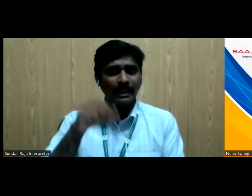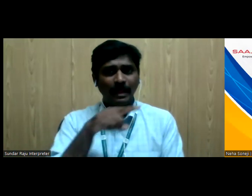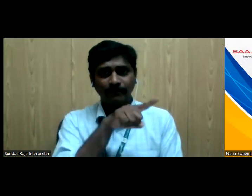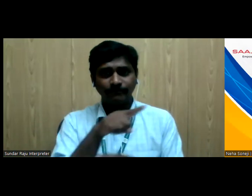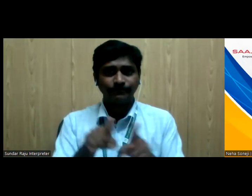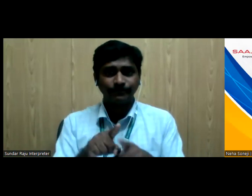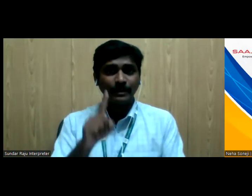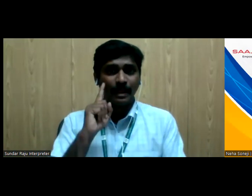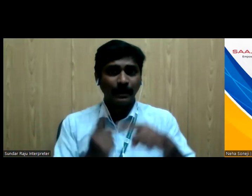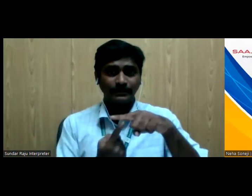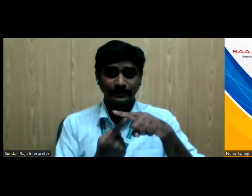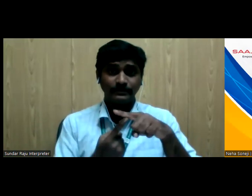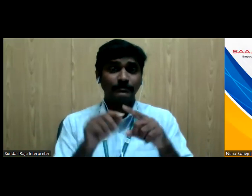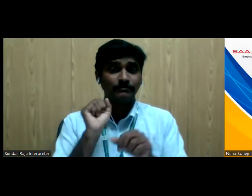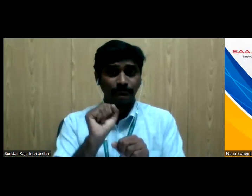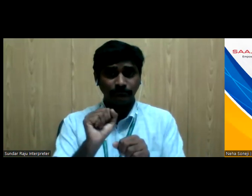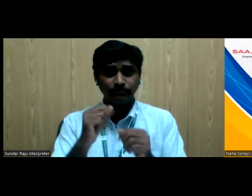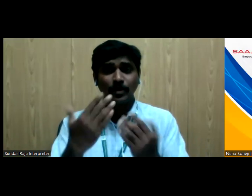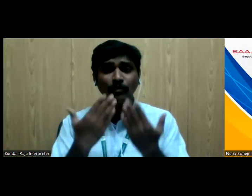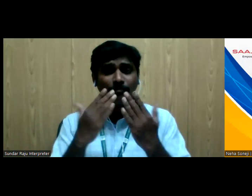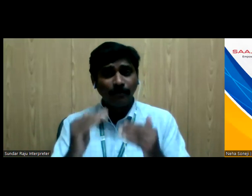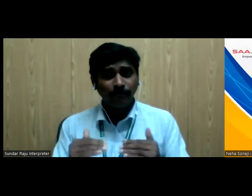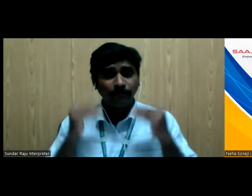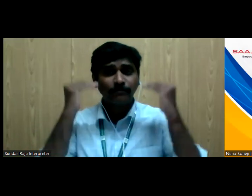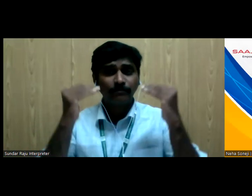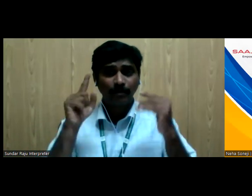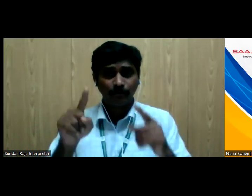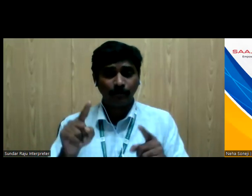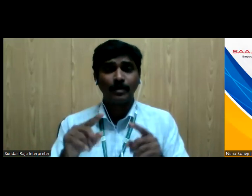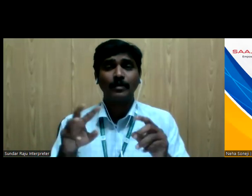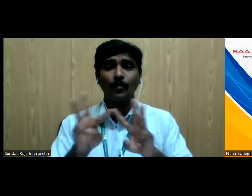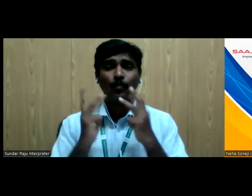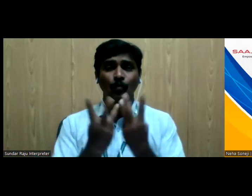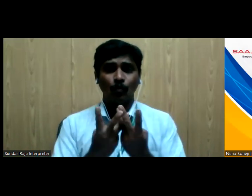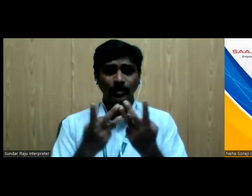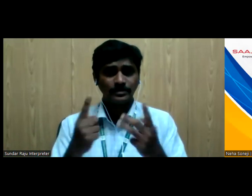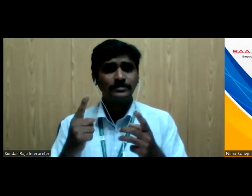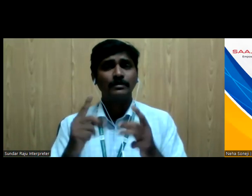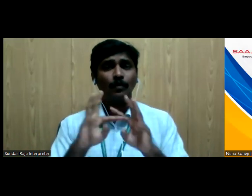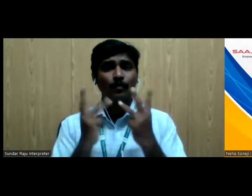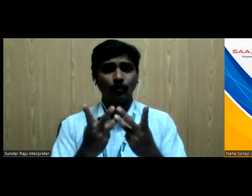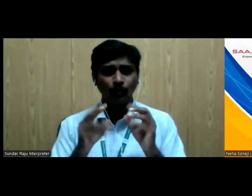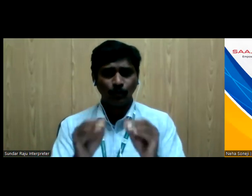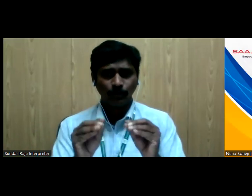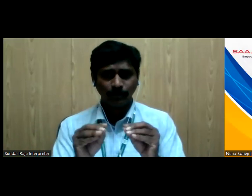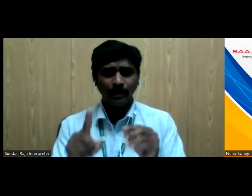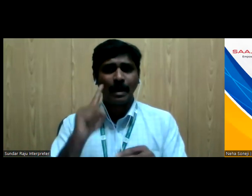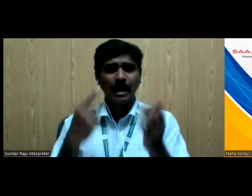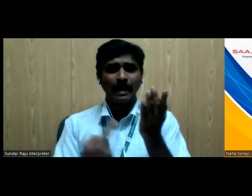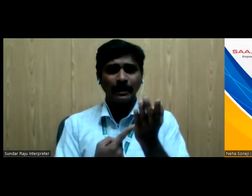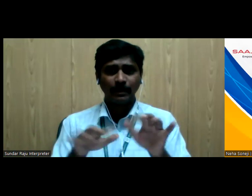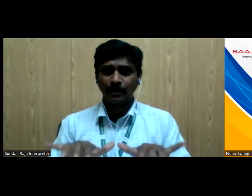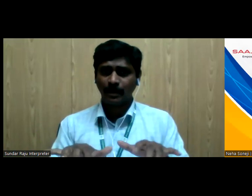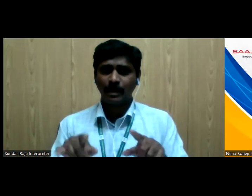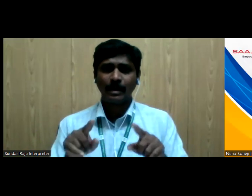has highly qualified teacher education, well-structured workshops, seminar halls, fully equipped ICT labs, and